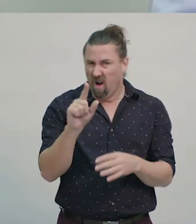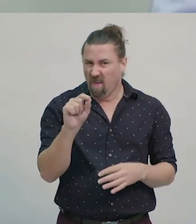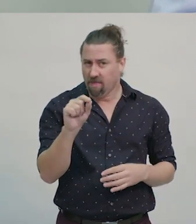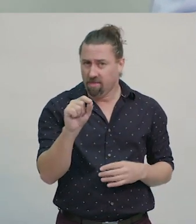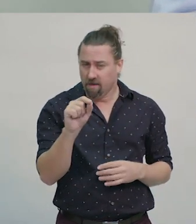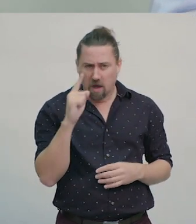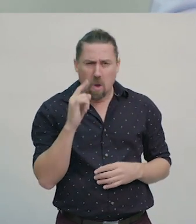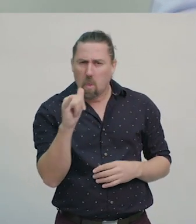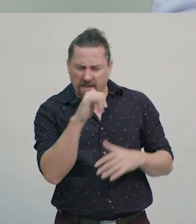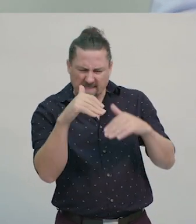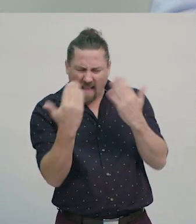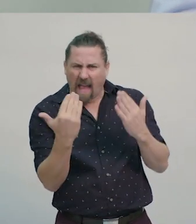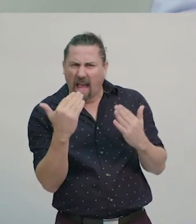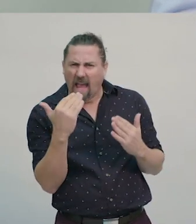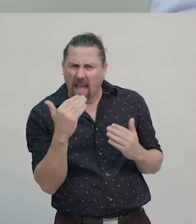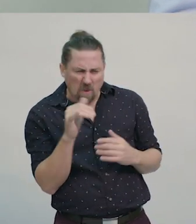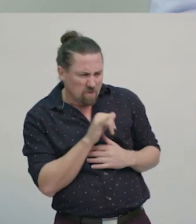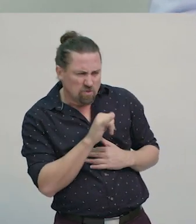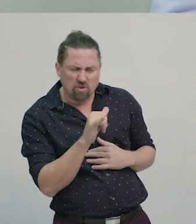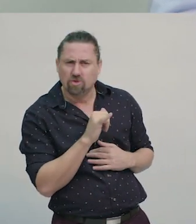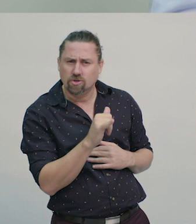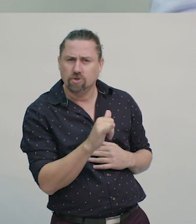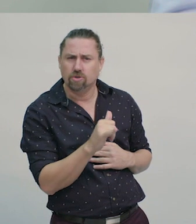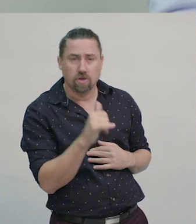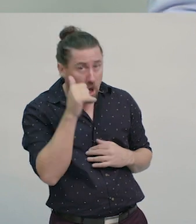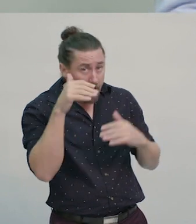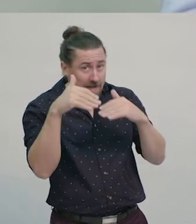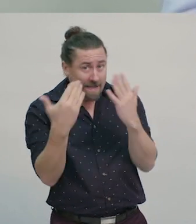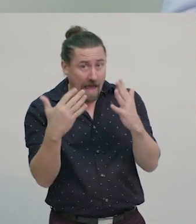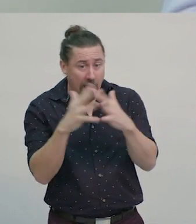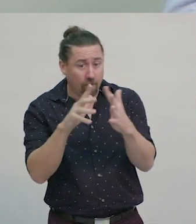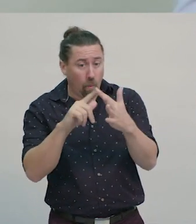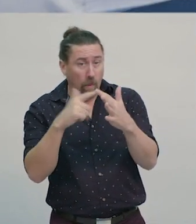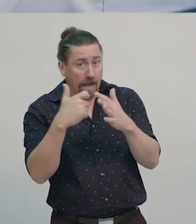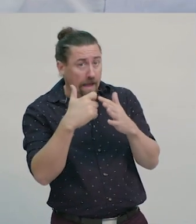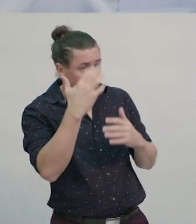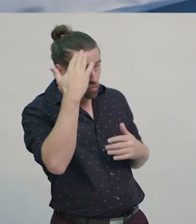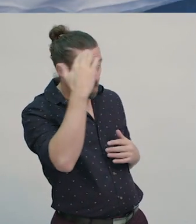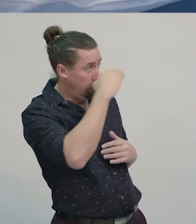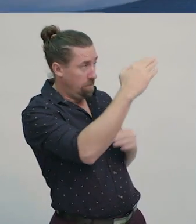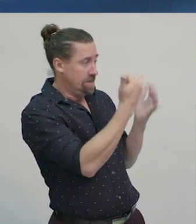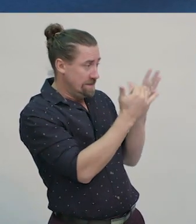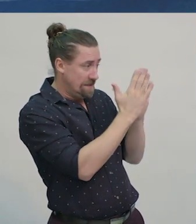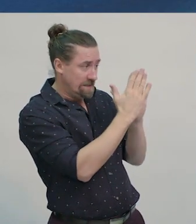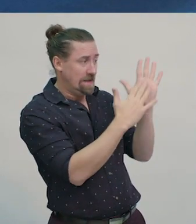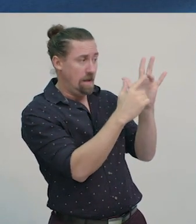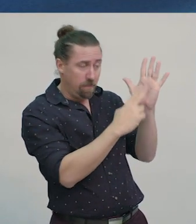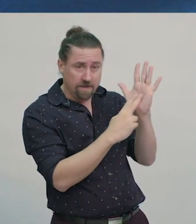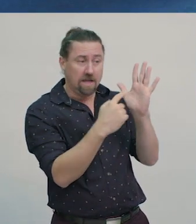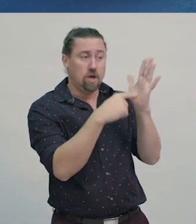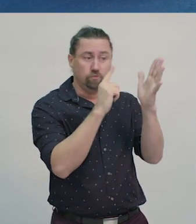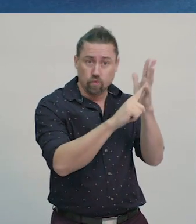of the week that'll be on. Great idea, Anne. So the days of the week go along the top. Sunday, Monday,